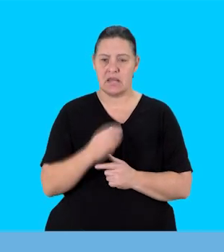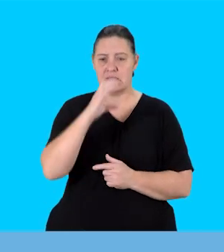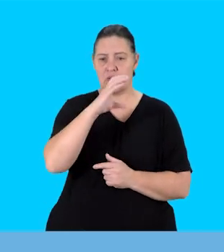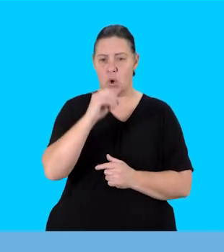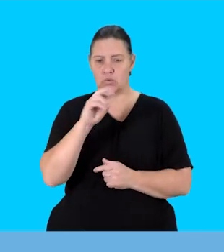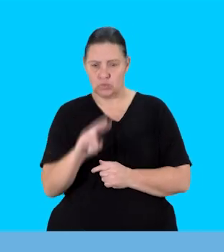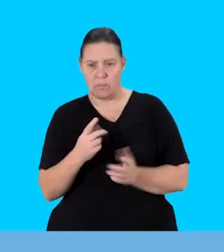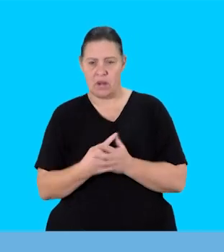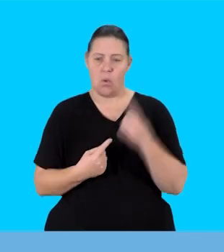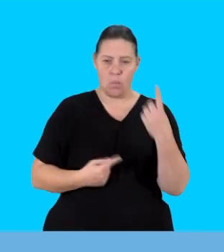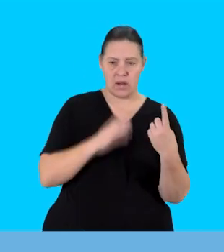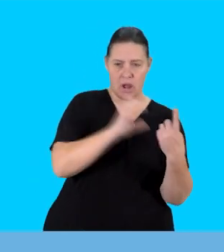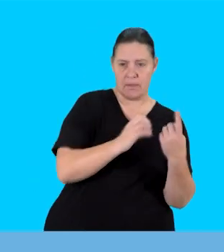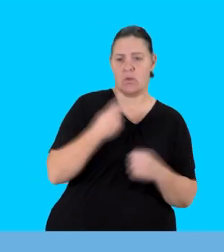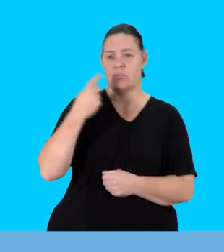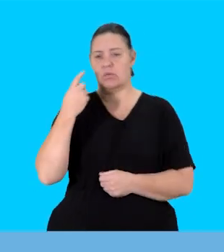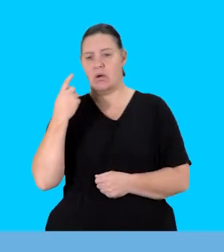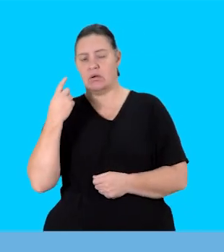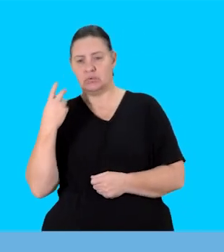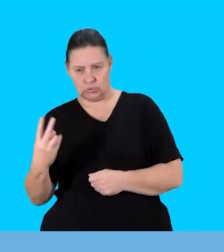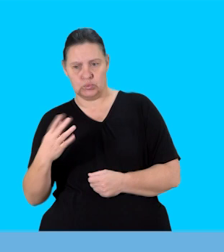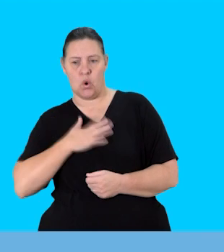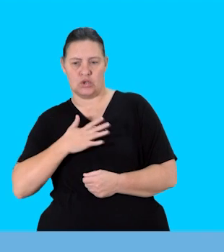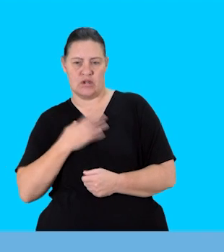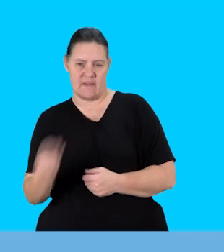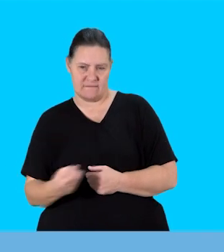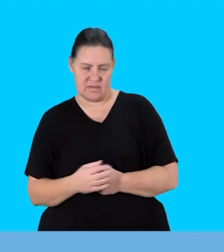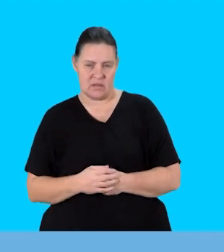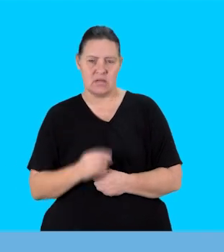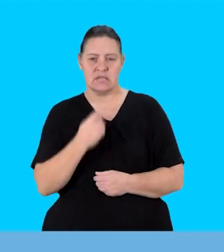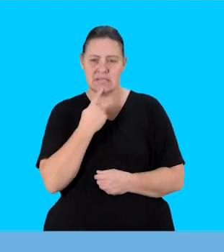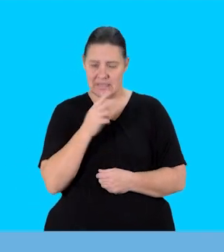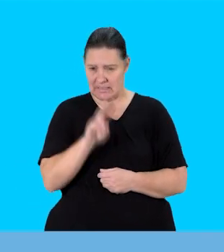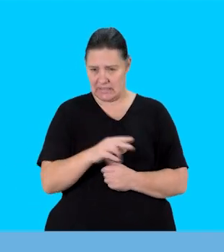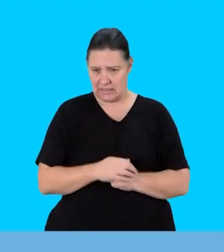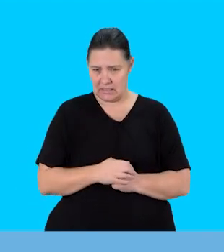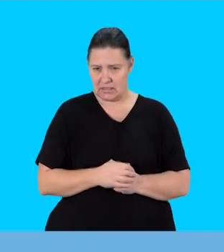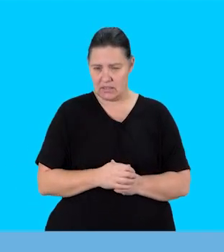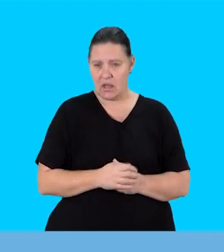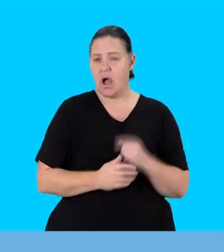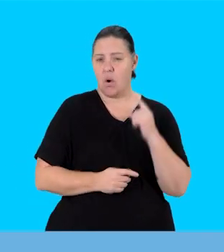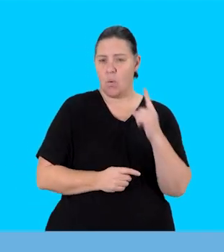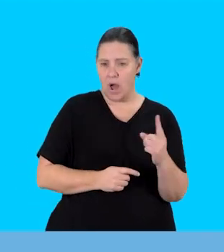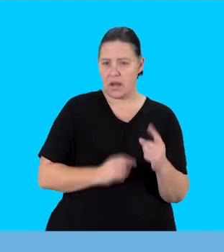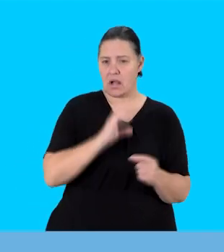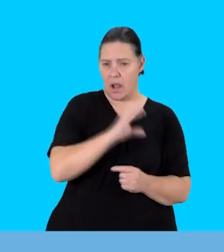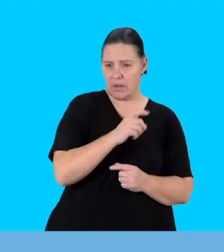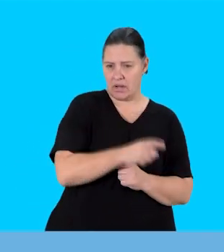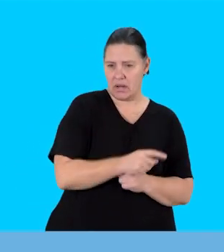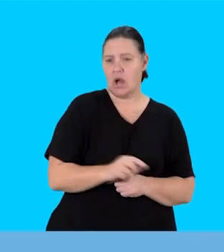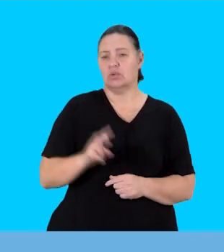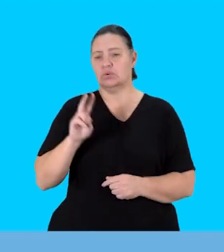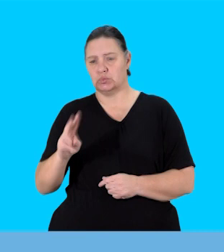have their specific ratio. For an example again here, when you're looking at carbon dioxide, the CO2, we have 1 carbon